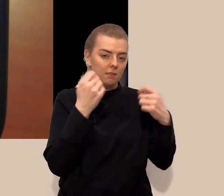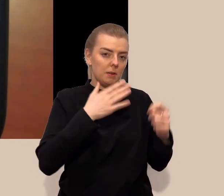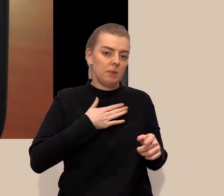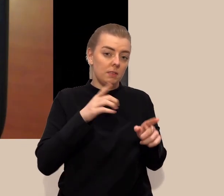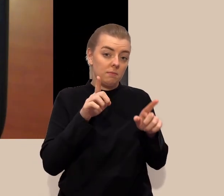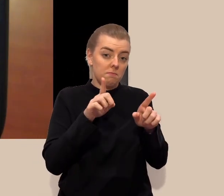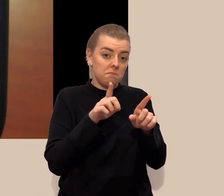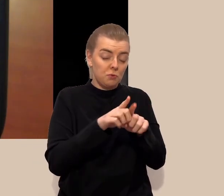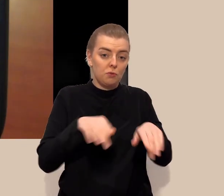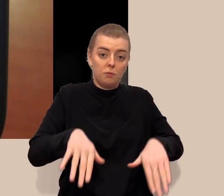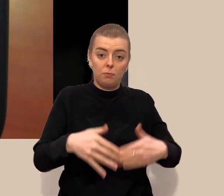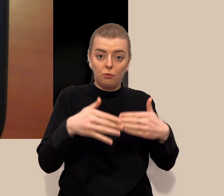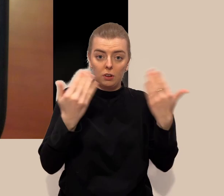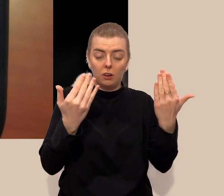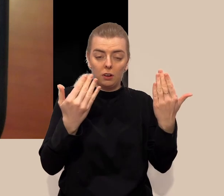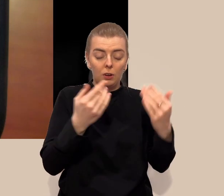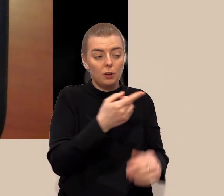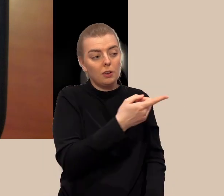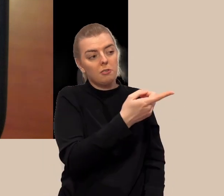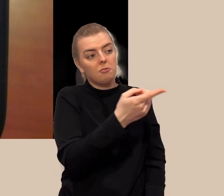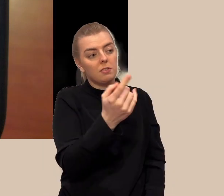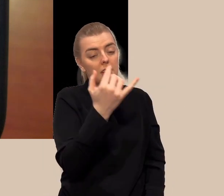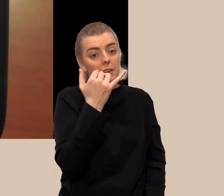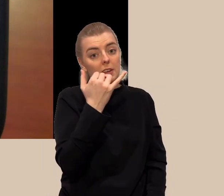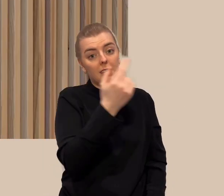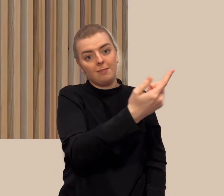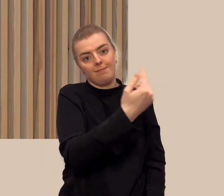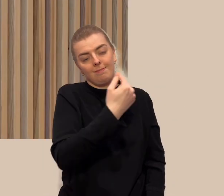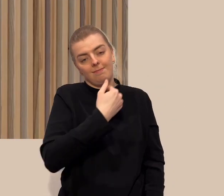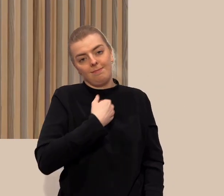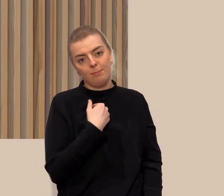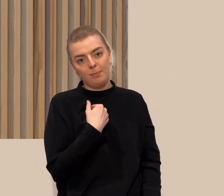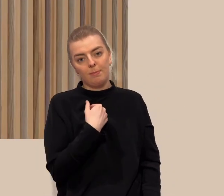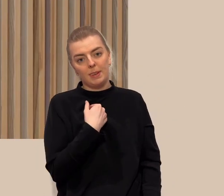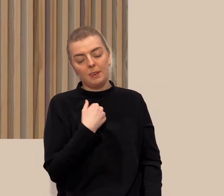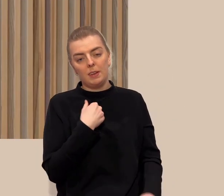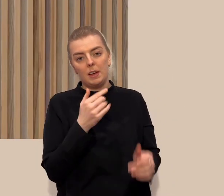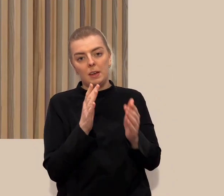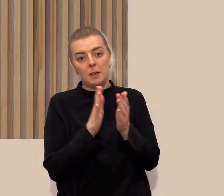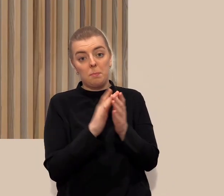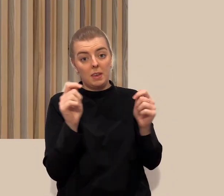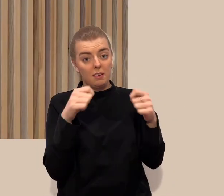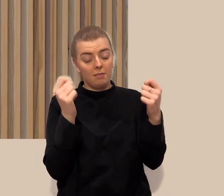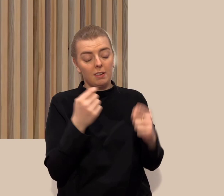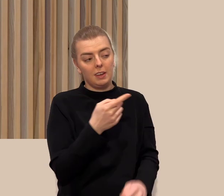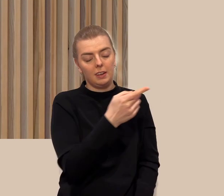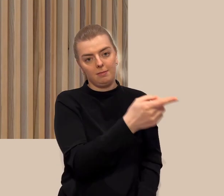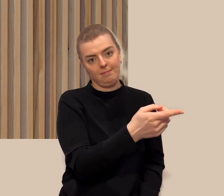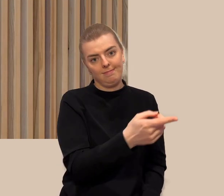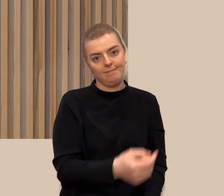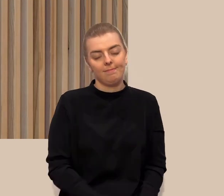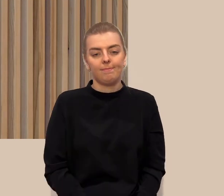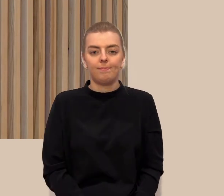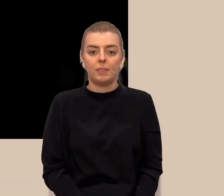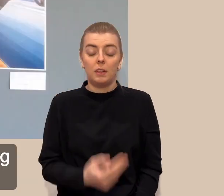I celebrate birthday of my brother together. So they called me to